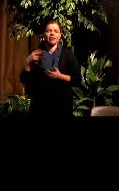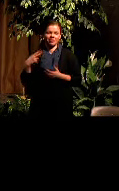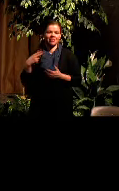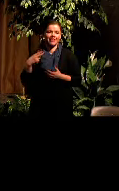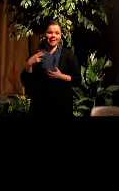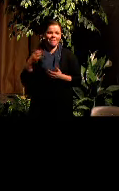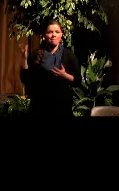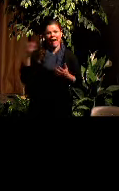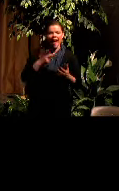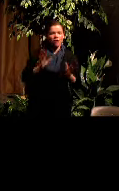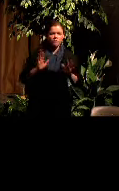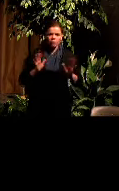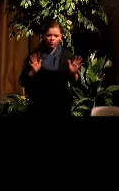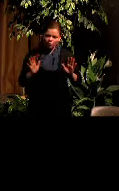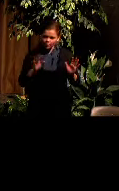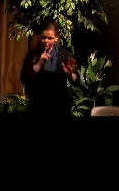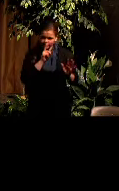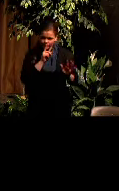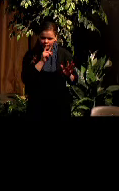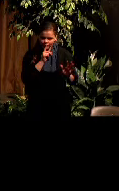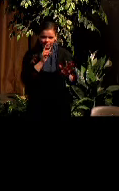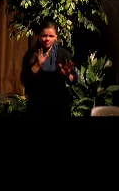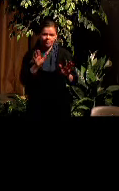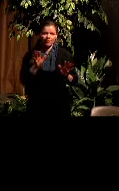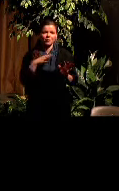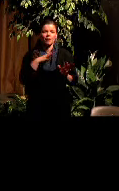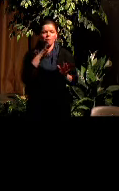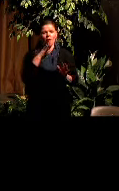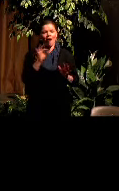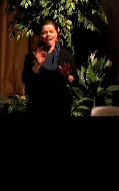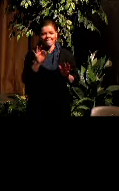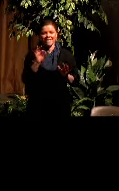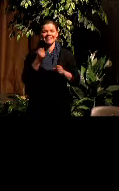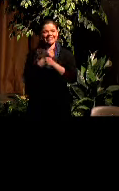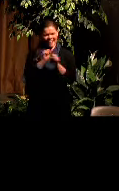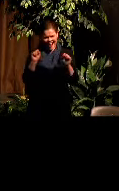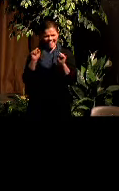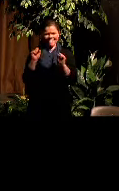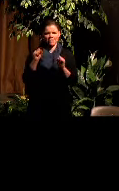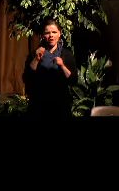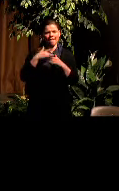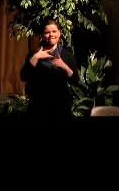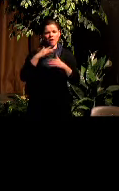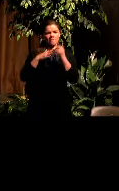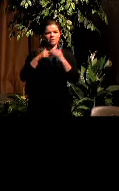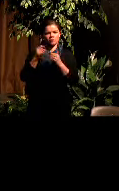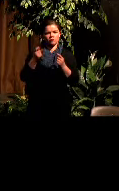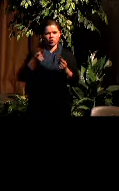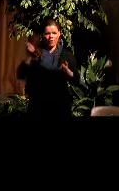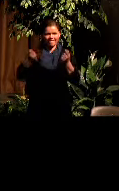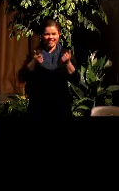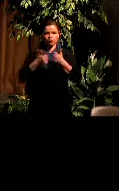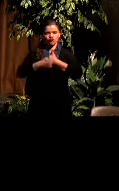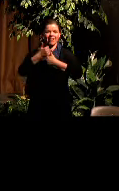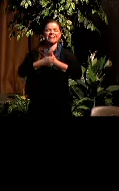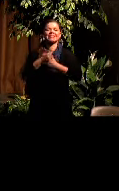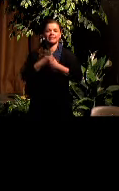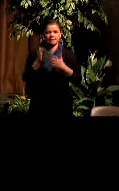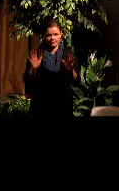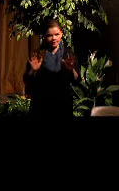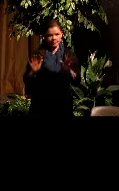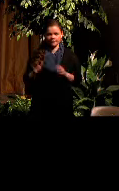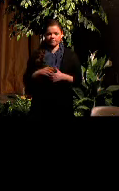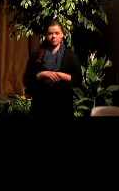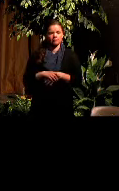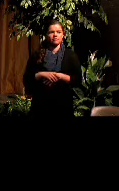can be safe and sleep comfortably by doing that, by removing current threats that weren't there at one time. If we could wait for the microphone,